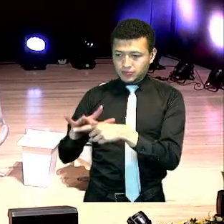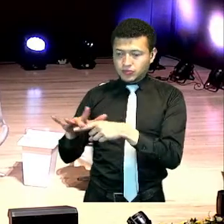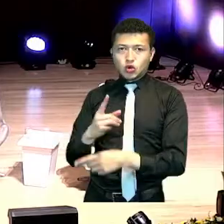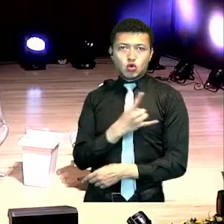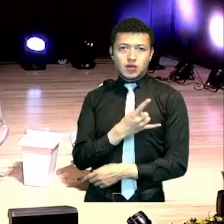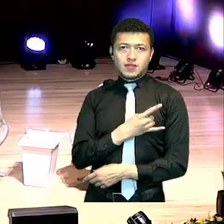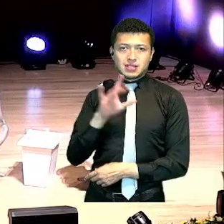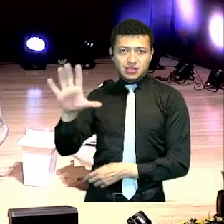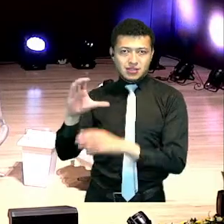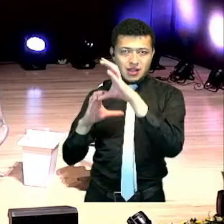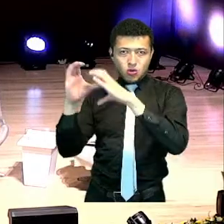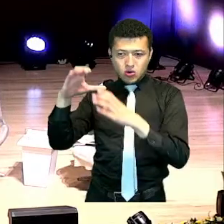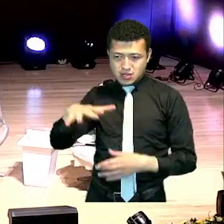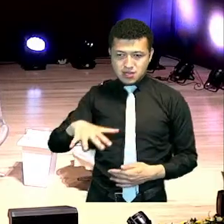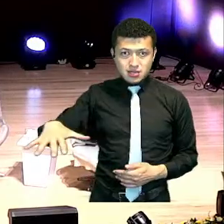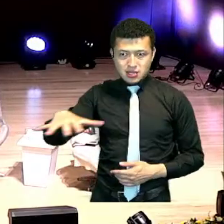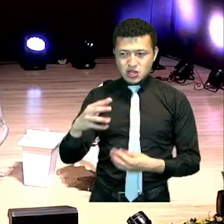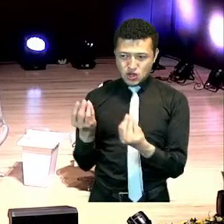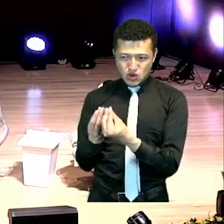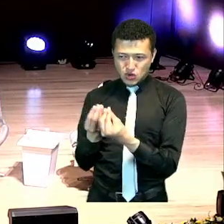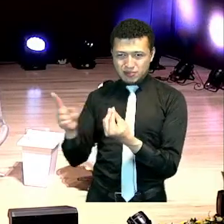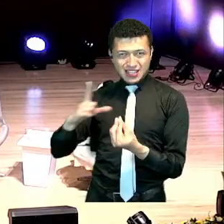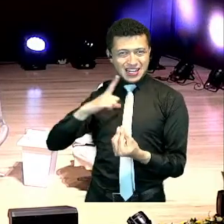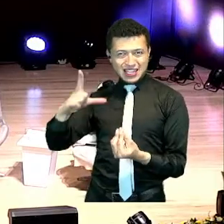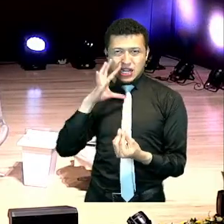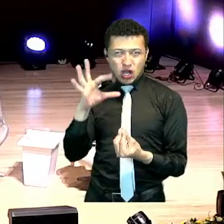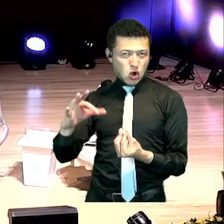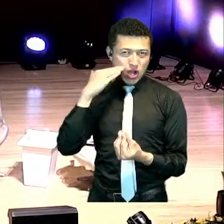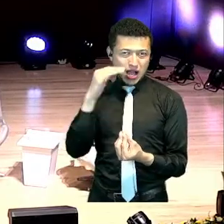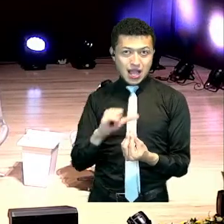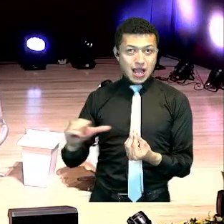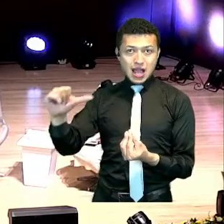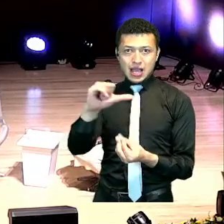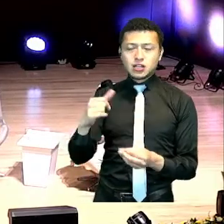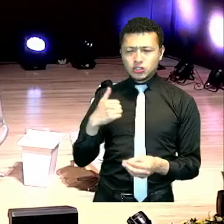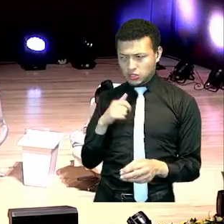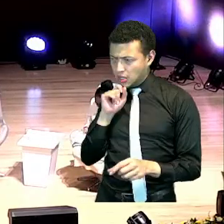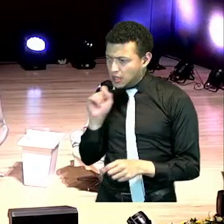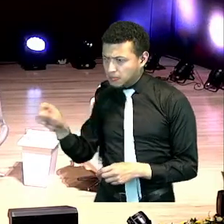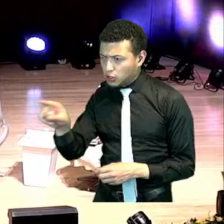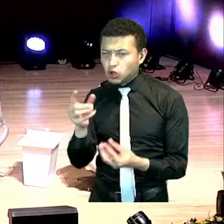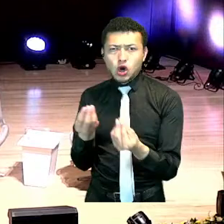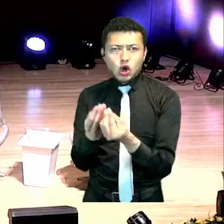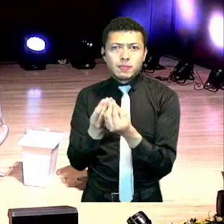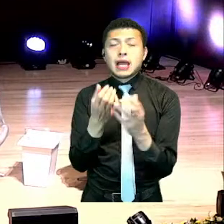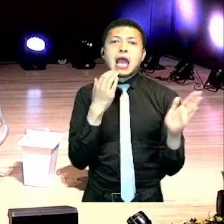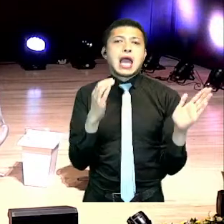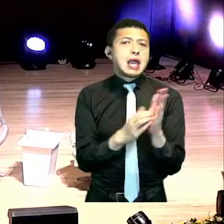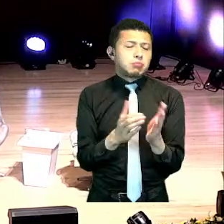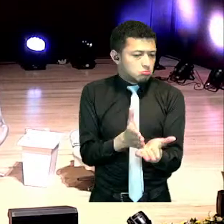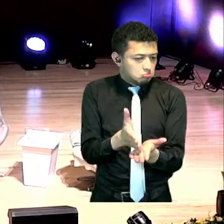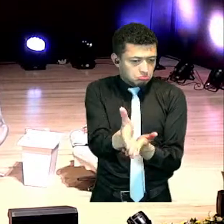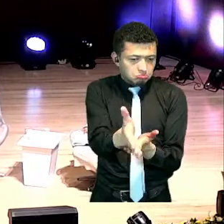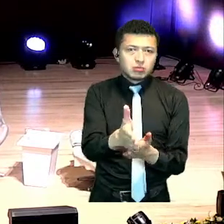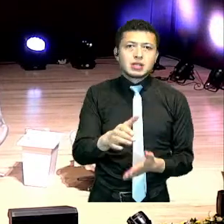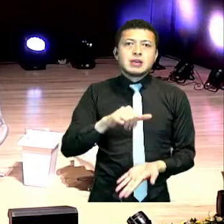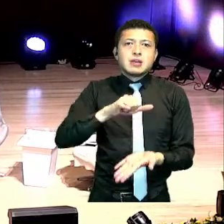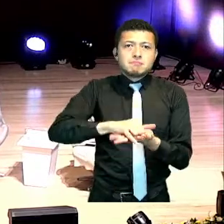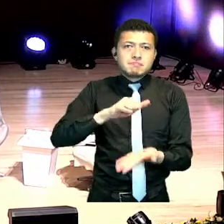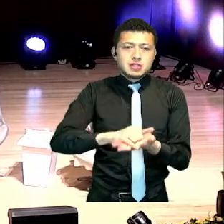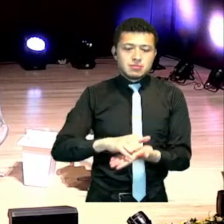make us think about the future we're imagining for ourselves, and thinking of all the leaders, men and women alike.